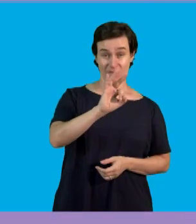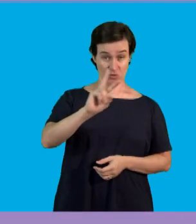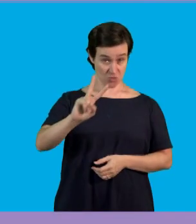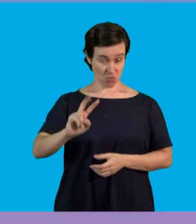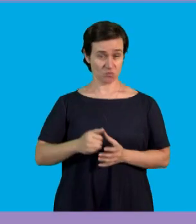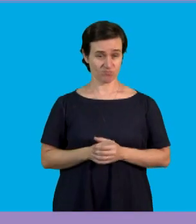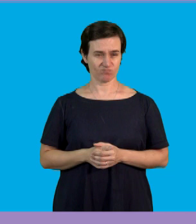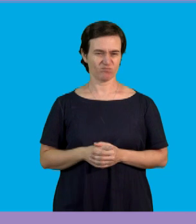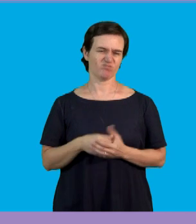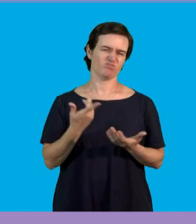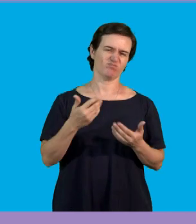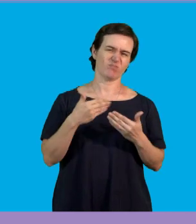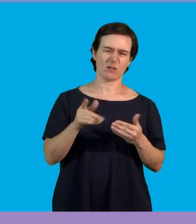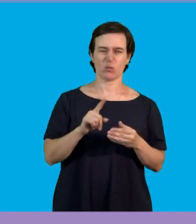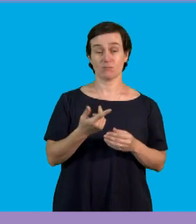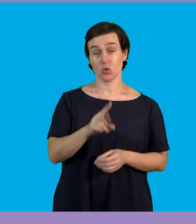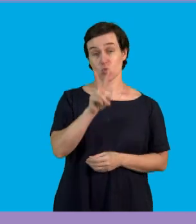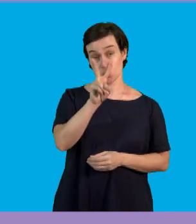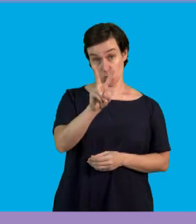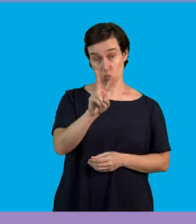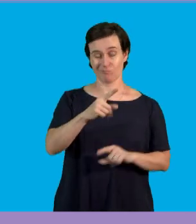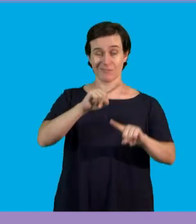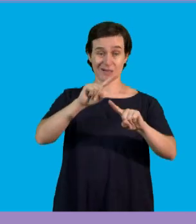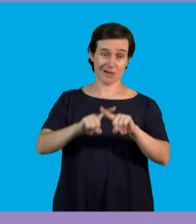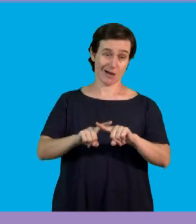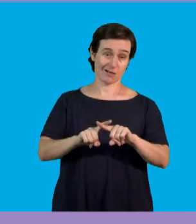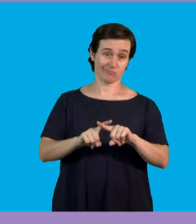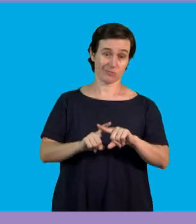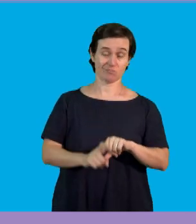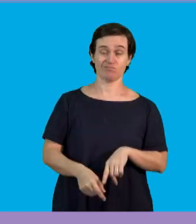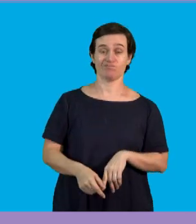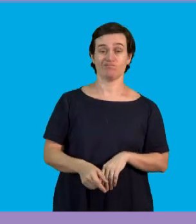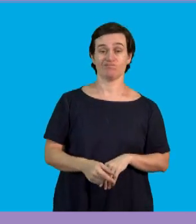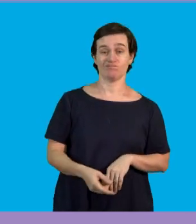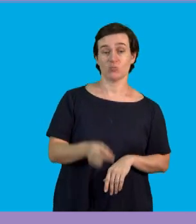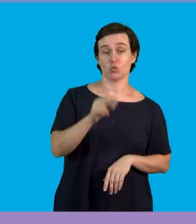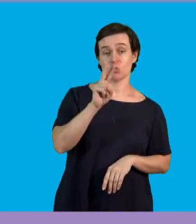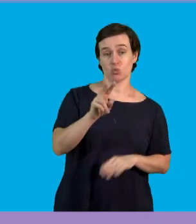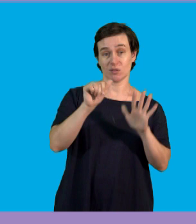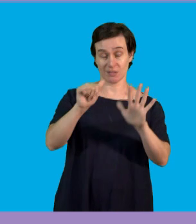So 532, you can just start by saying it is 2 multiplied by